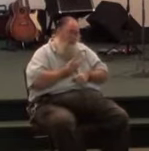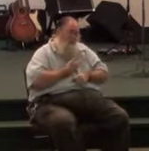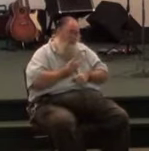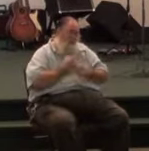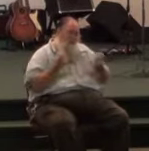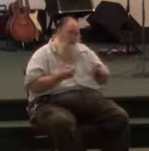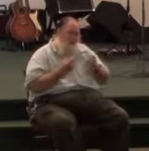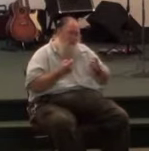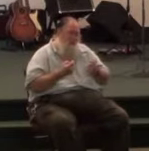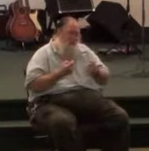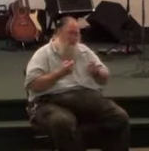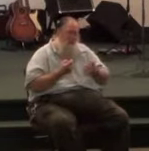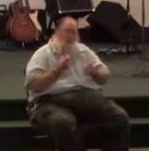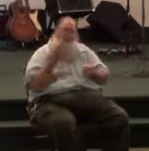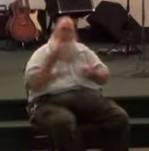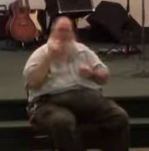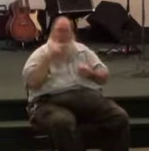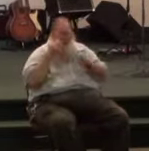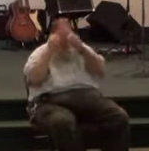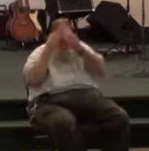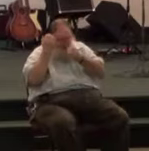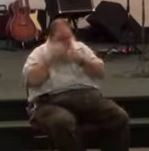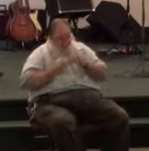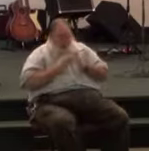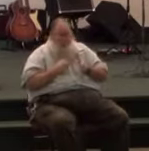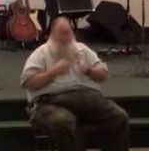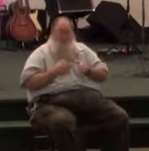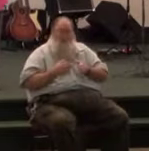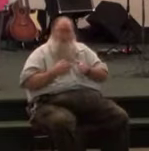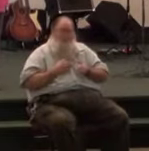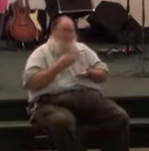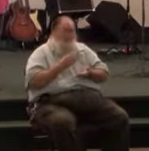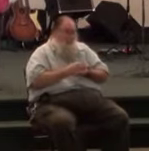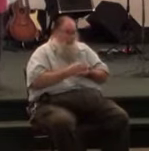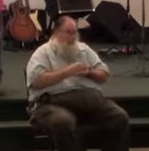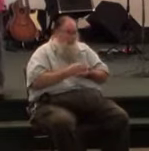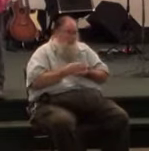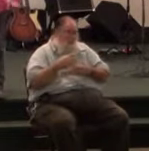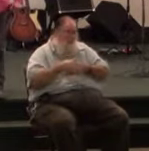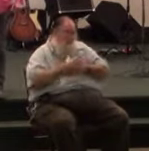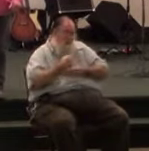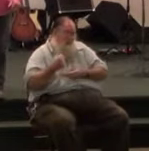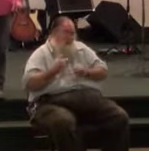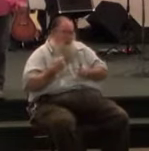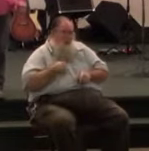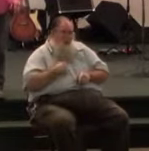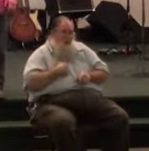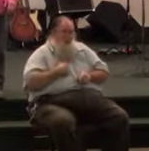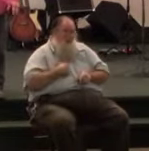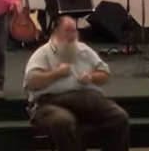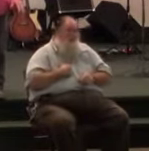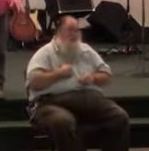if there's any possible way you can take this cup from me, take it from me. And people say,